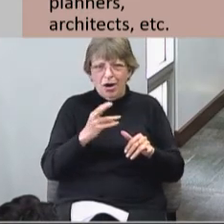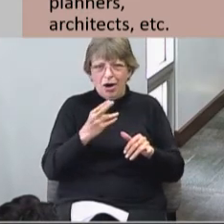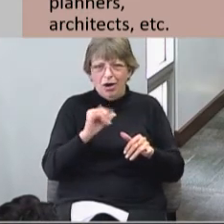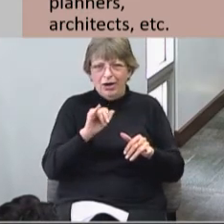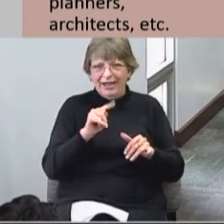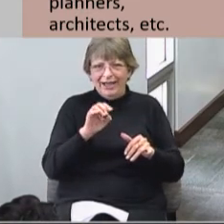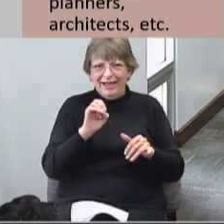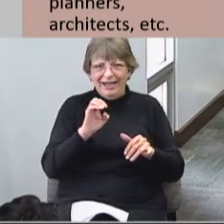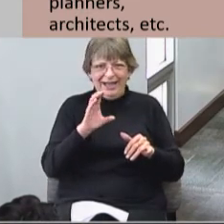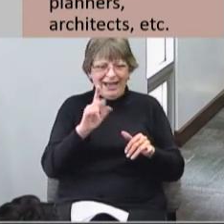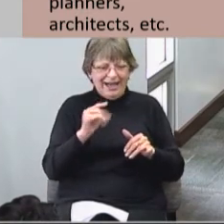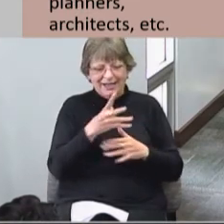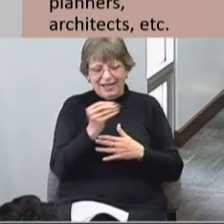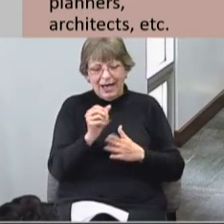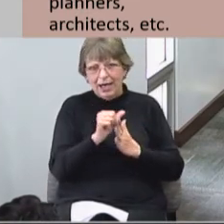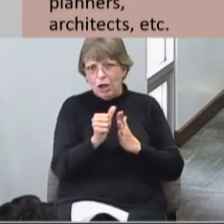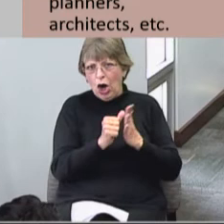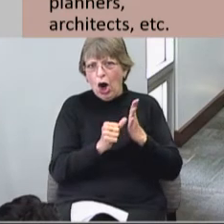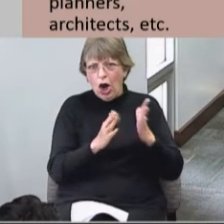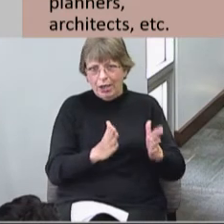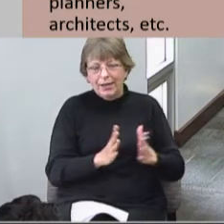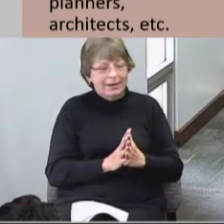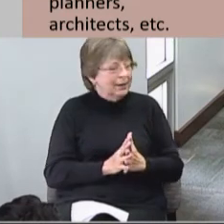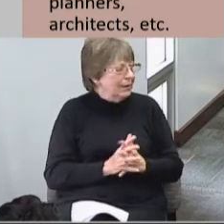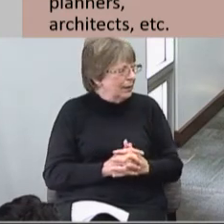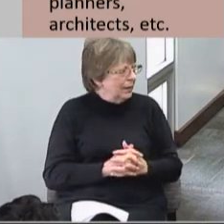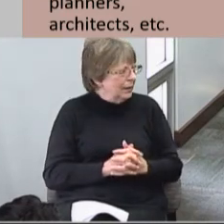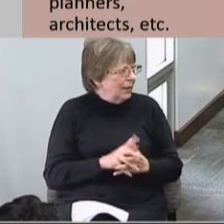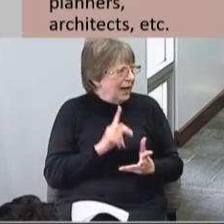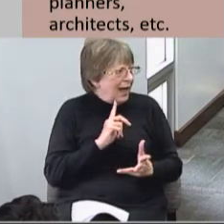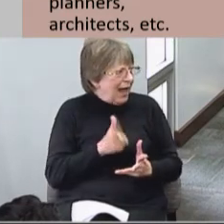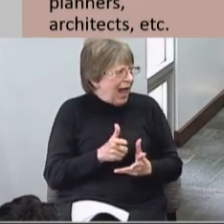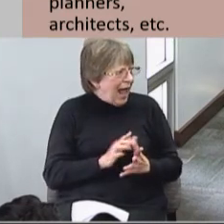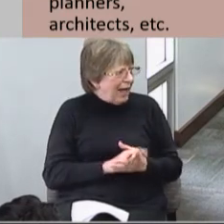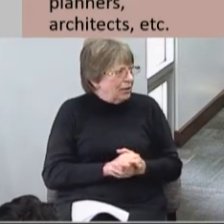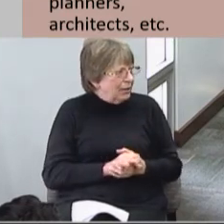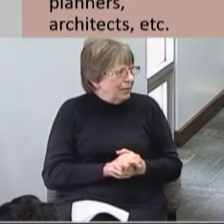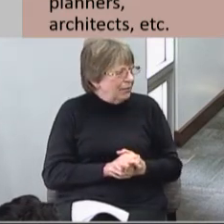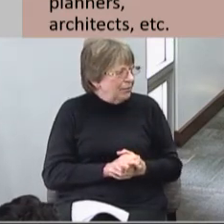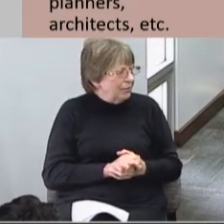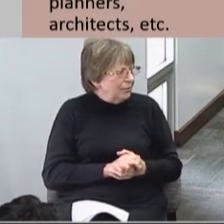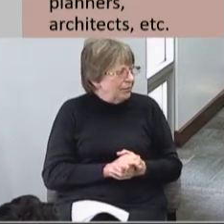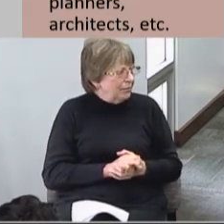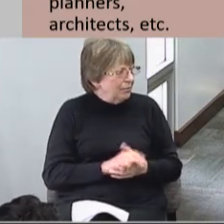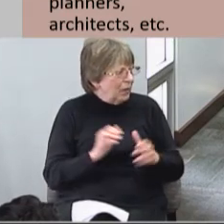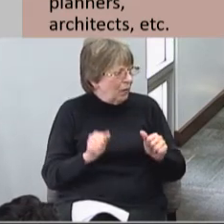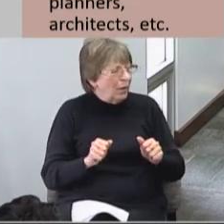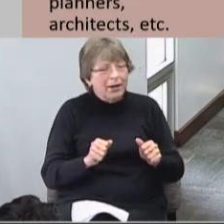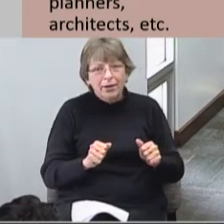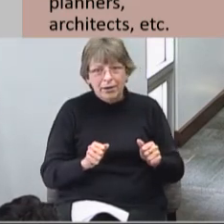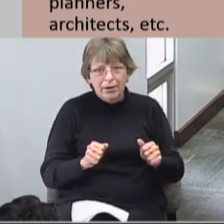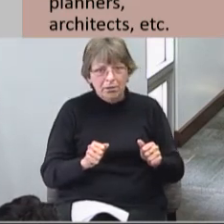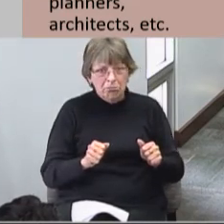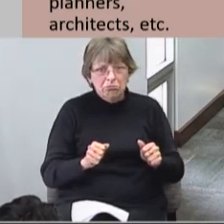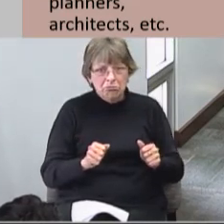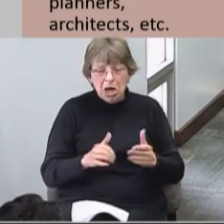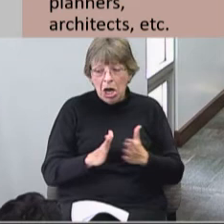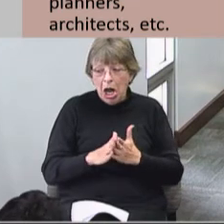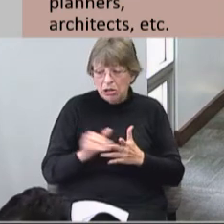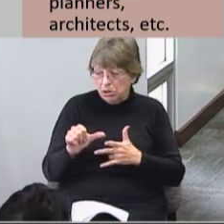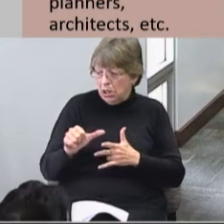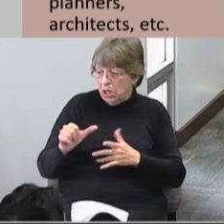are involved as well. Actually, we could bring in other